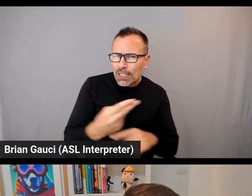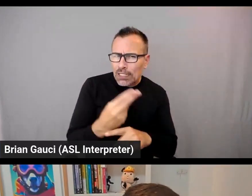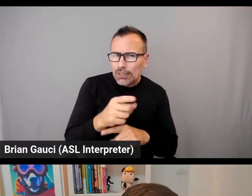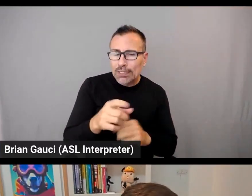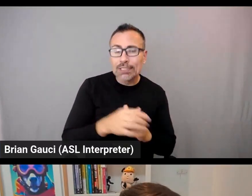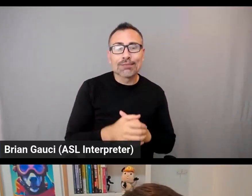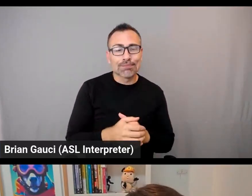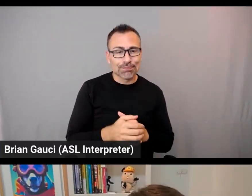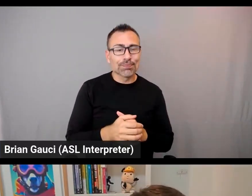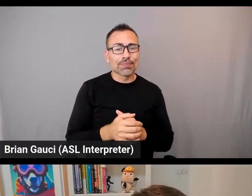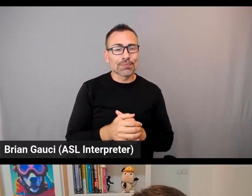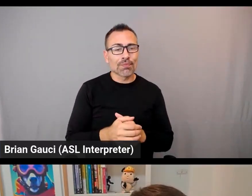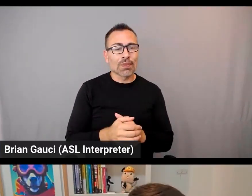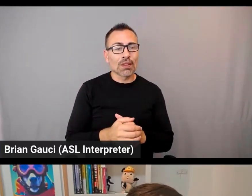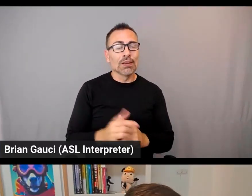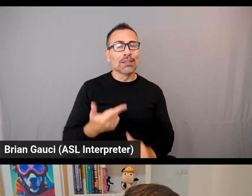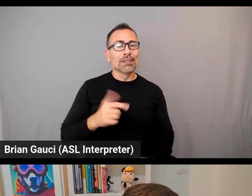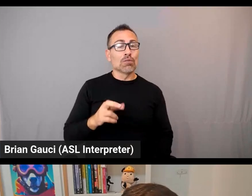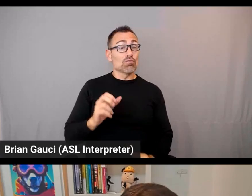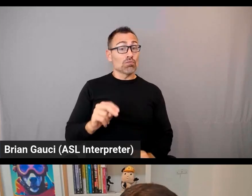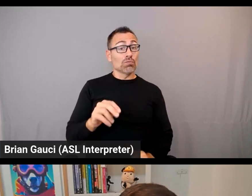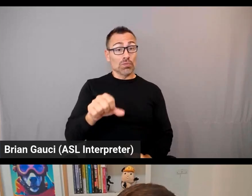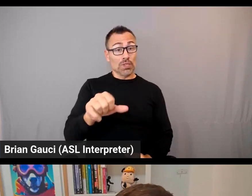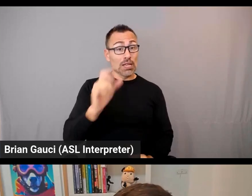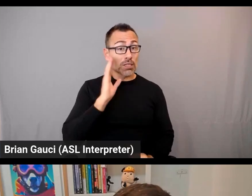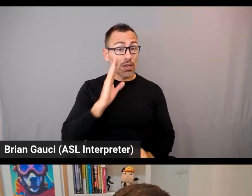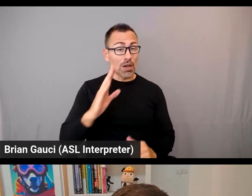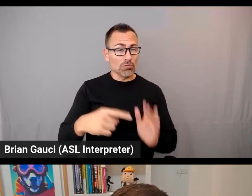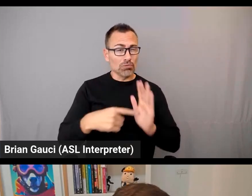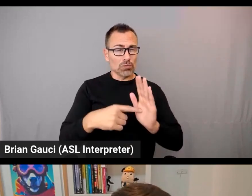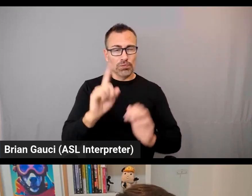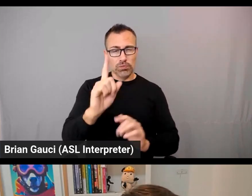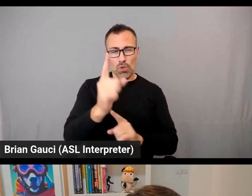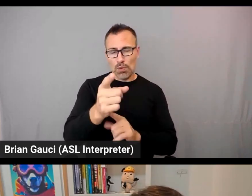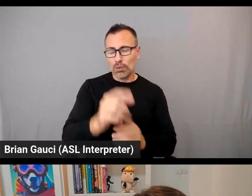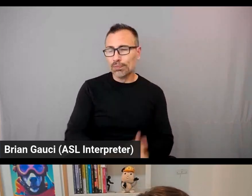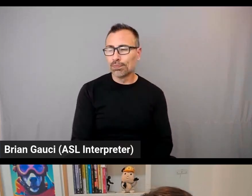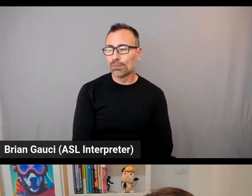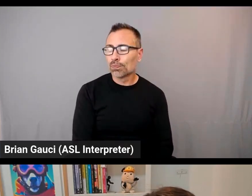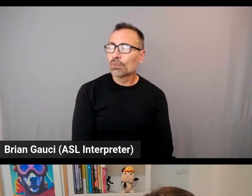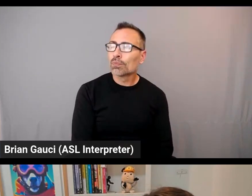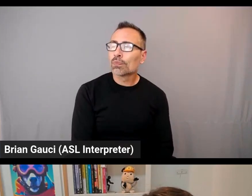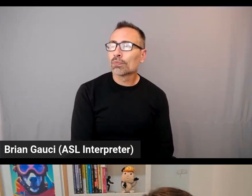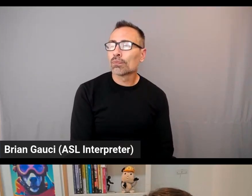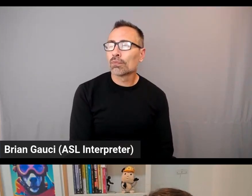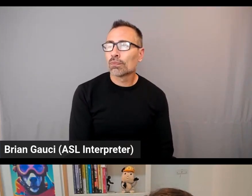Yeah, so give me just a moment to get that screen share back up, but I'm ready to show that to you.